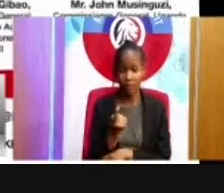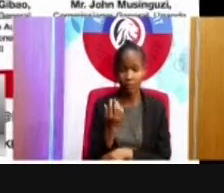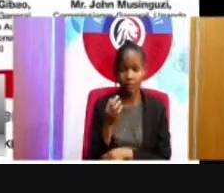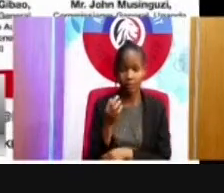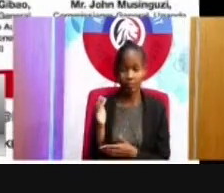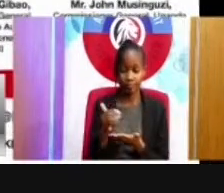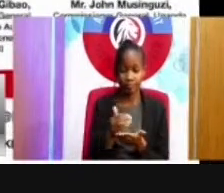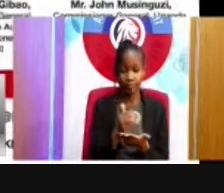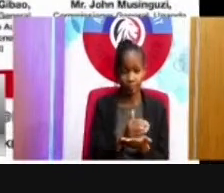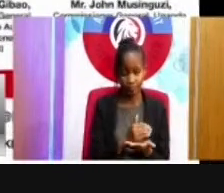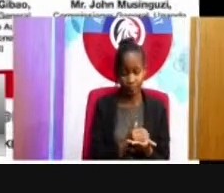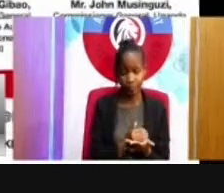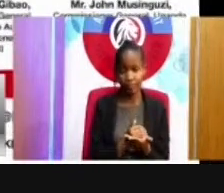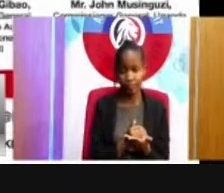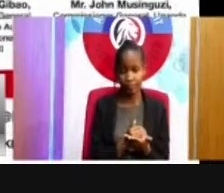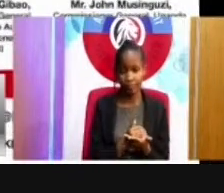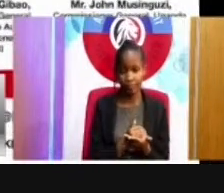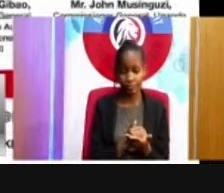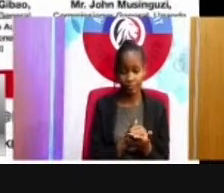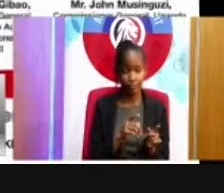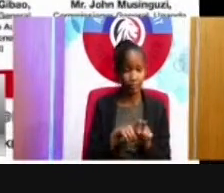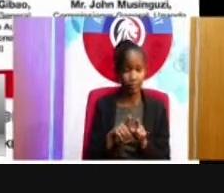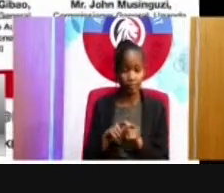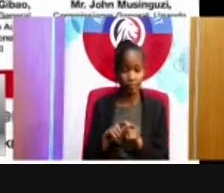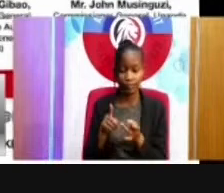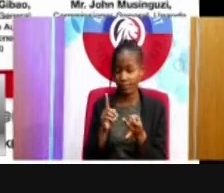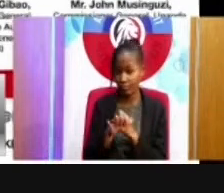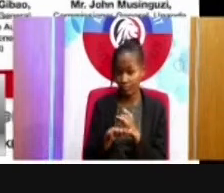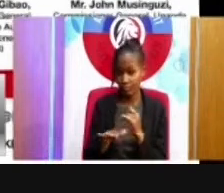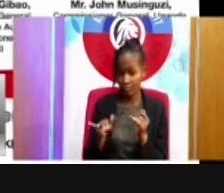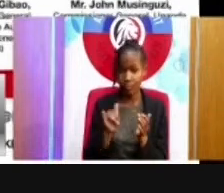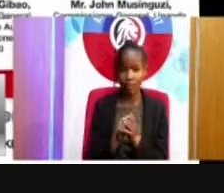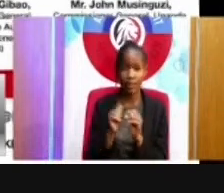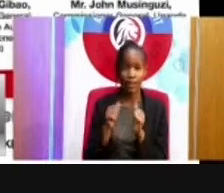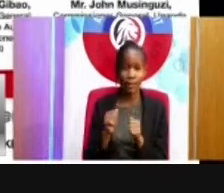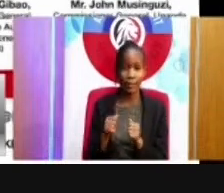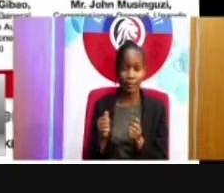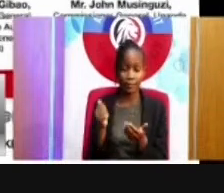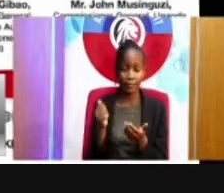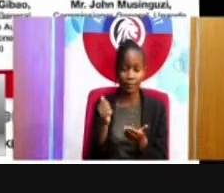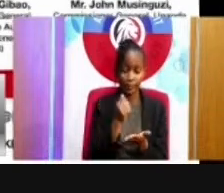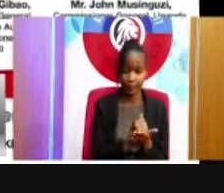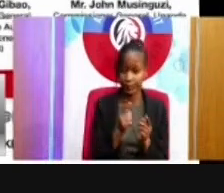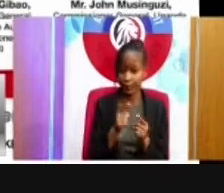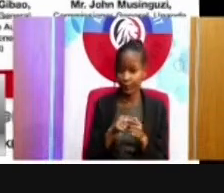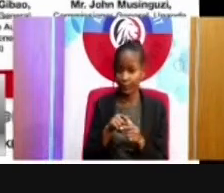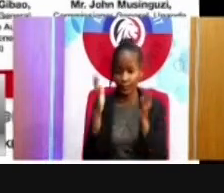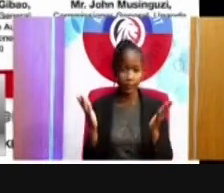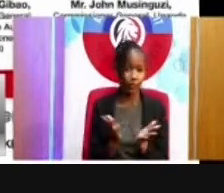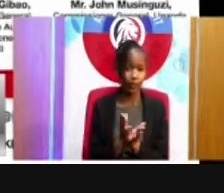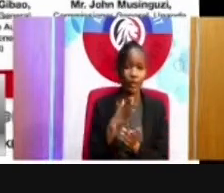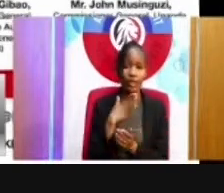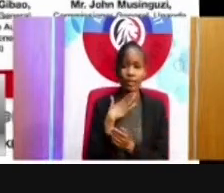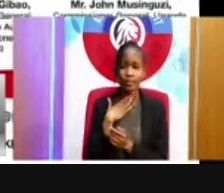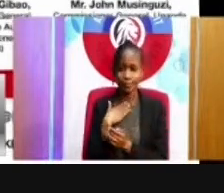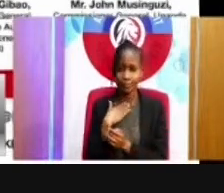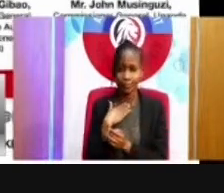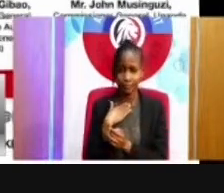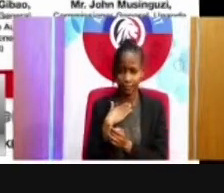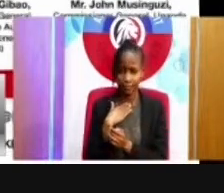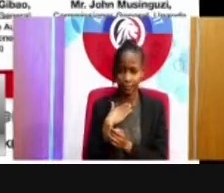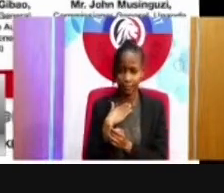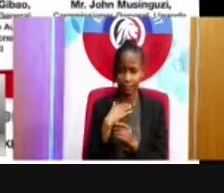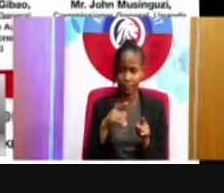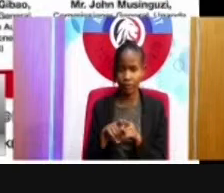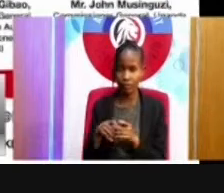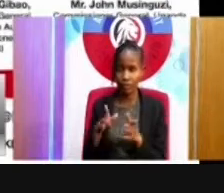taxes. That is an area that I think tax administrations throughout the world need to tap into. If you consider that there are